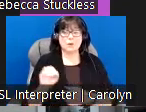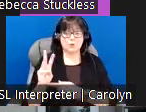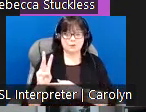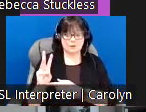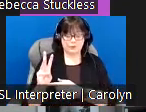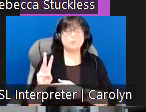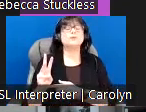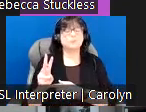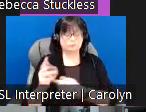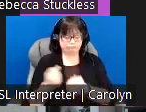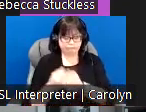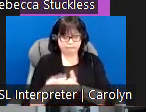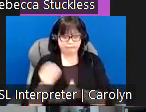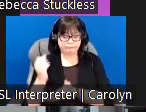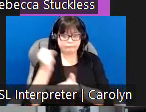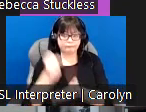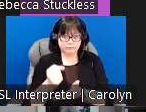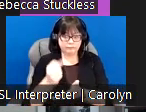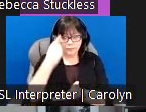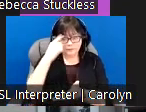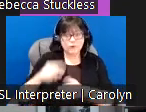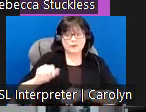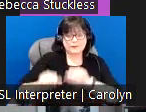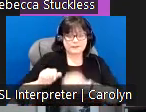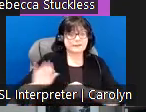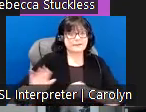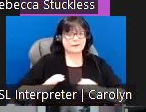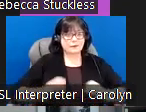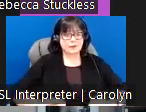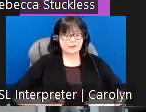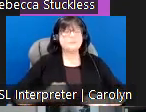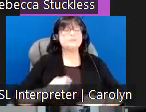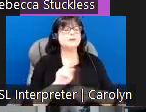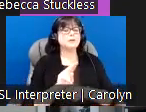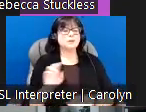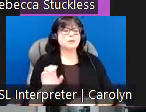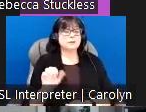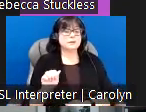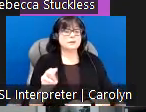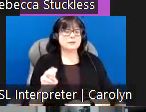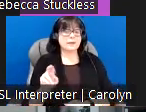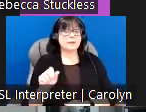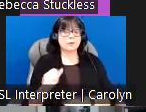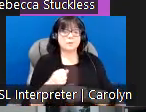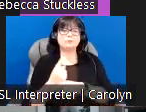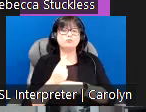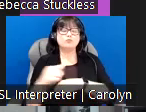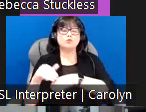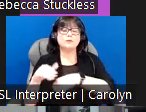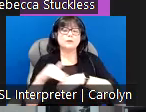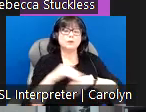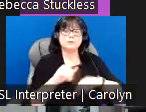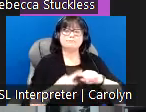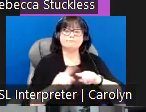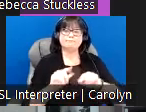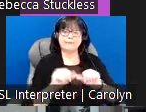provide literacy assessments for OW clients. They use the camera to make appropriate referrals to the various agencies in our area.